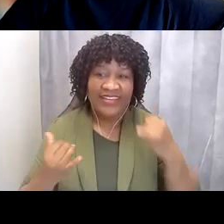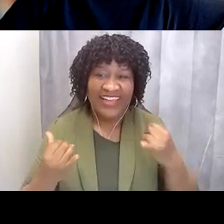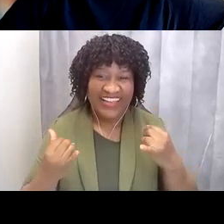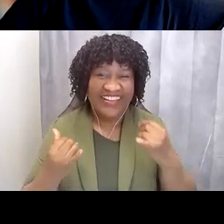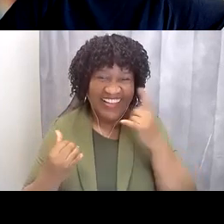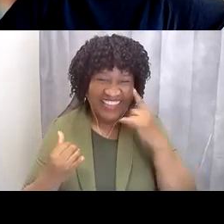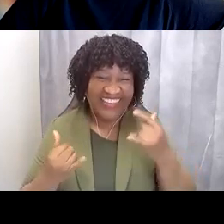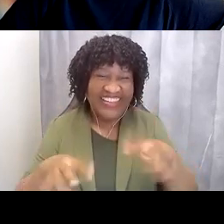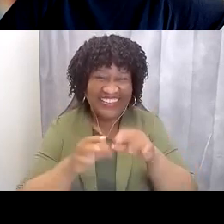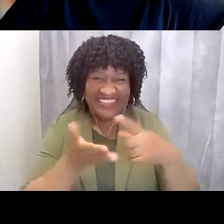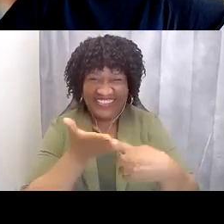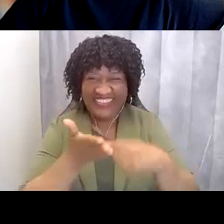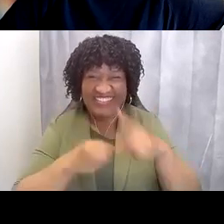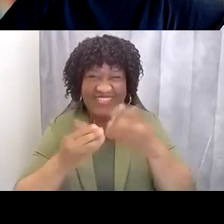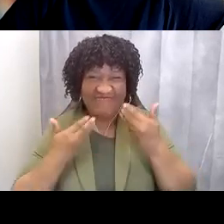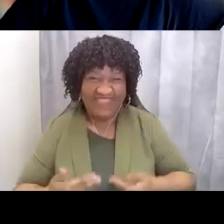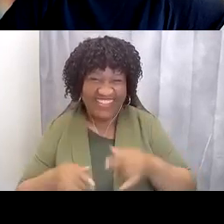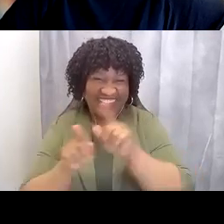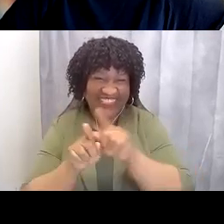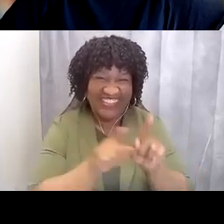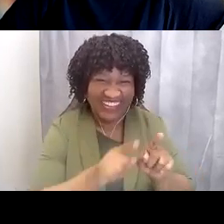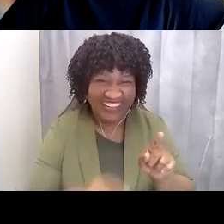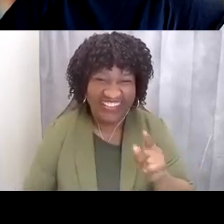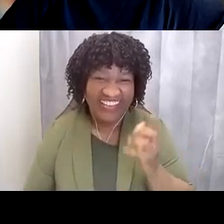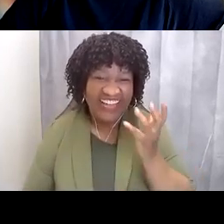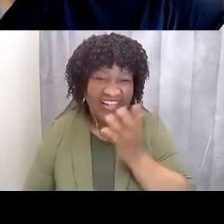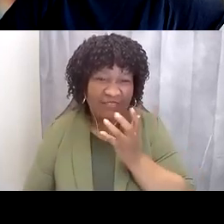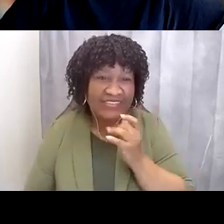I think we talked about these as well.